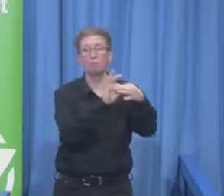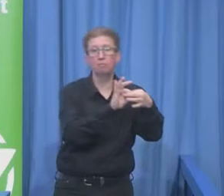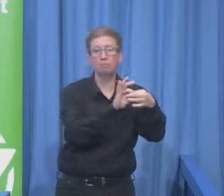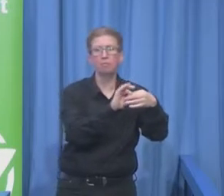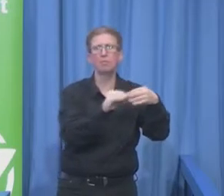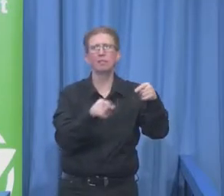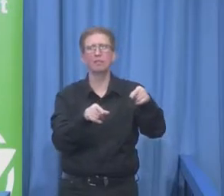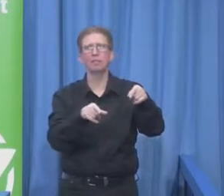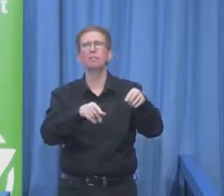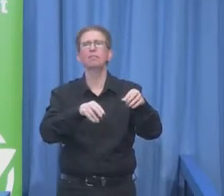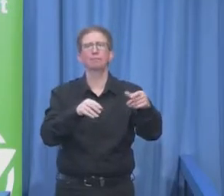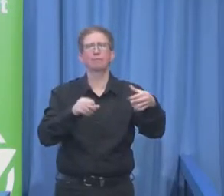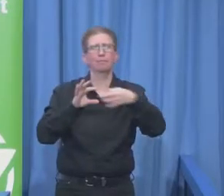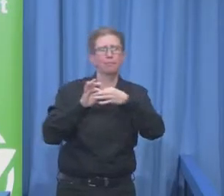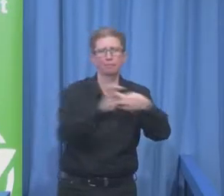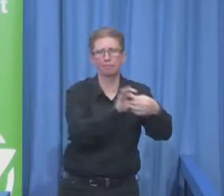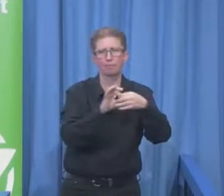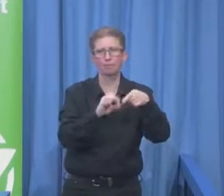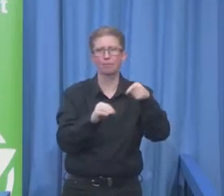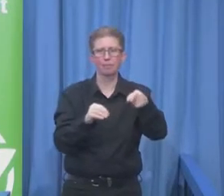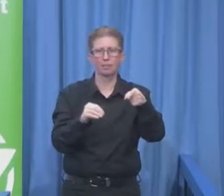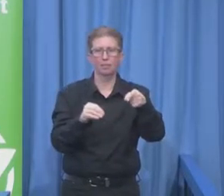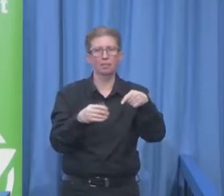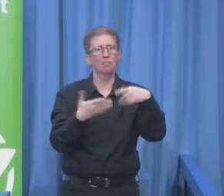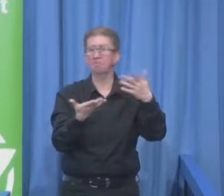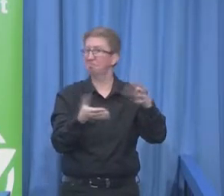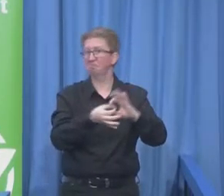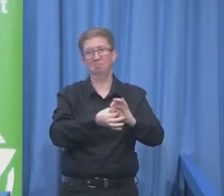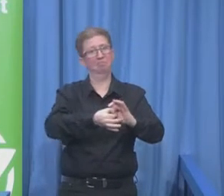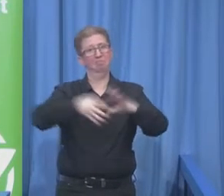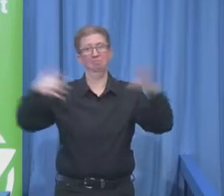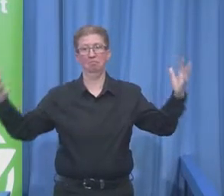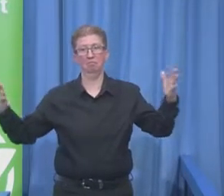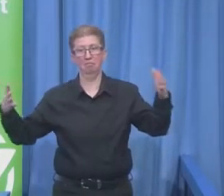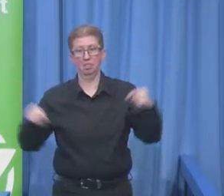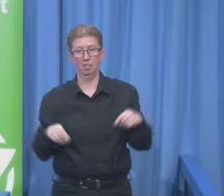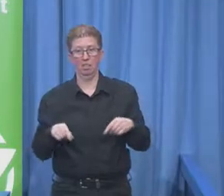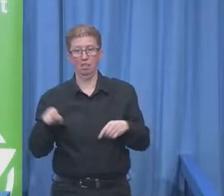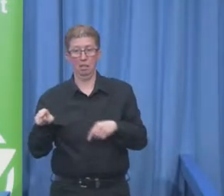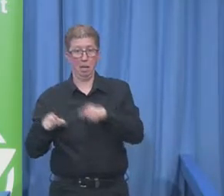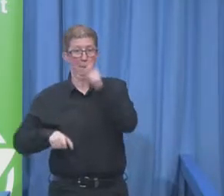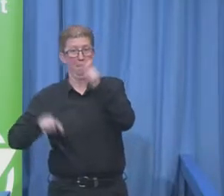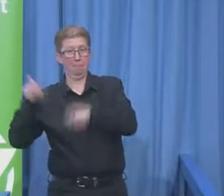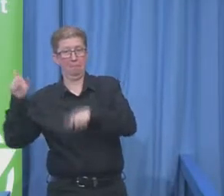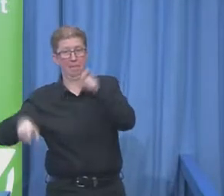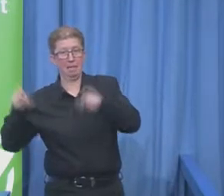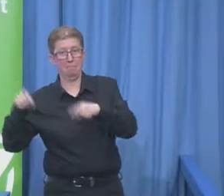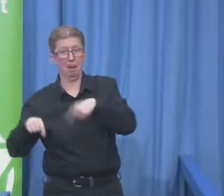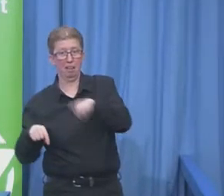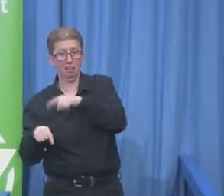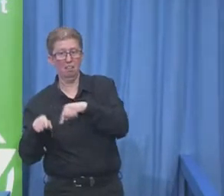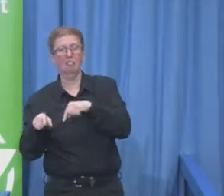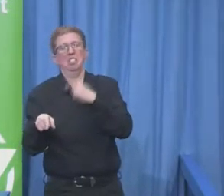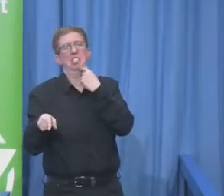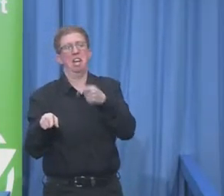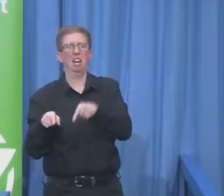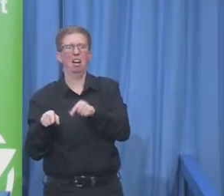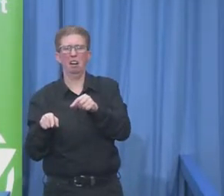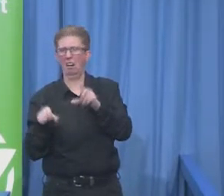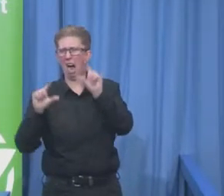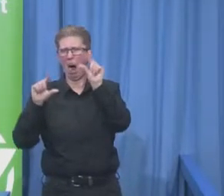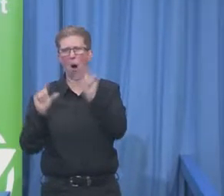And last, 55% of graduates do believe that they are not fit for entry-level jobs. Do you